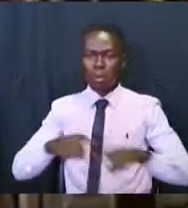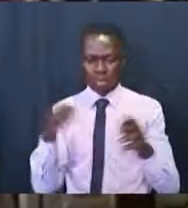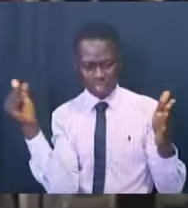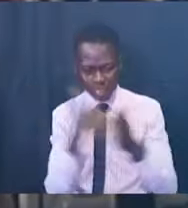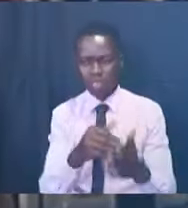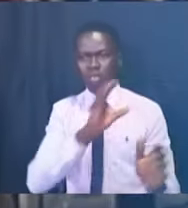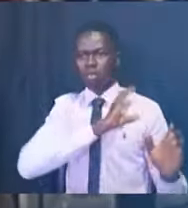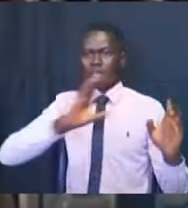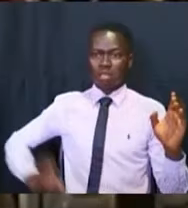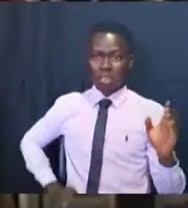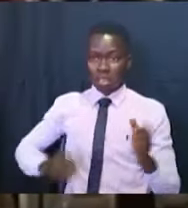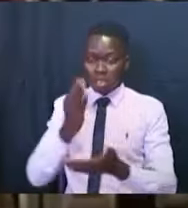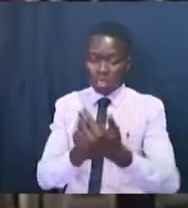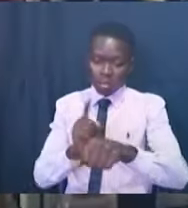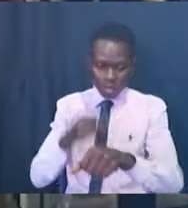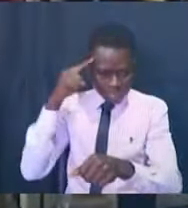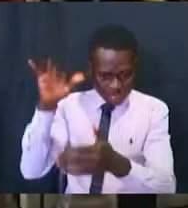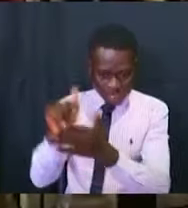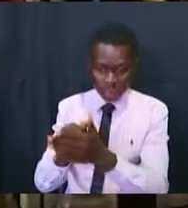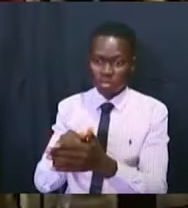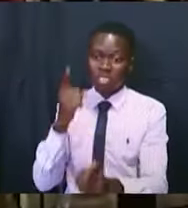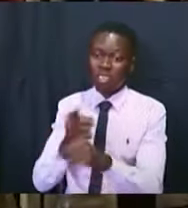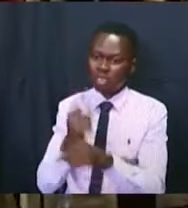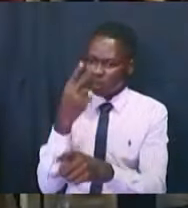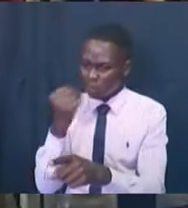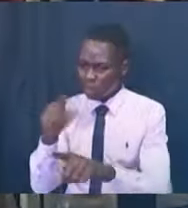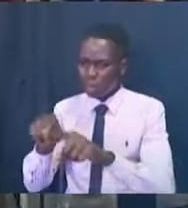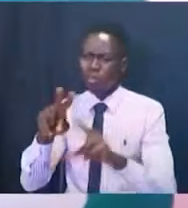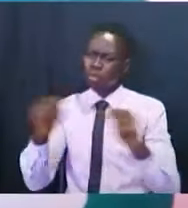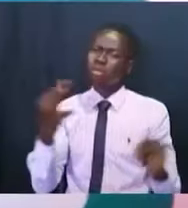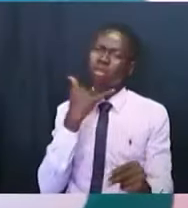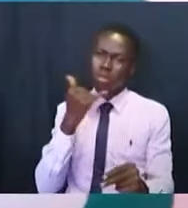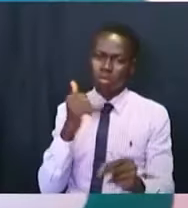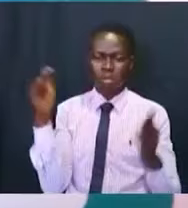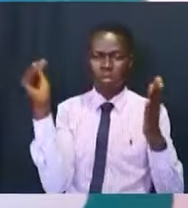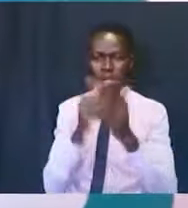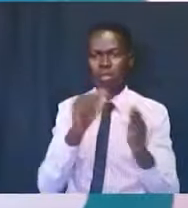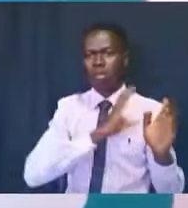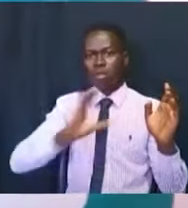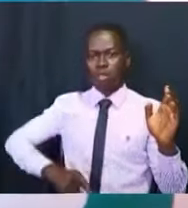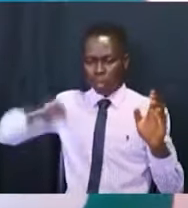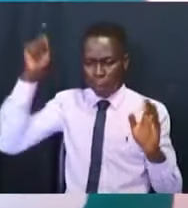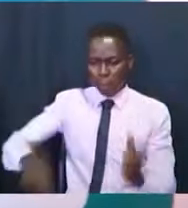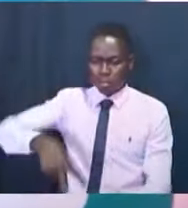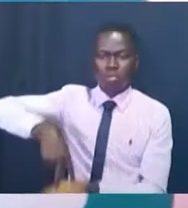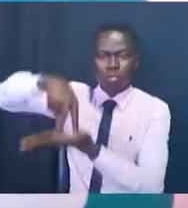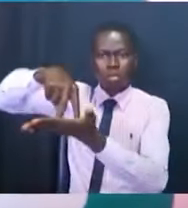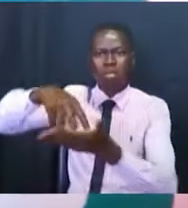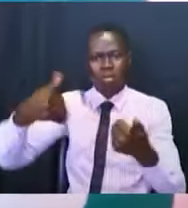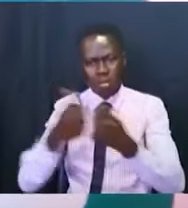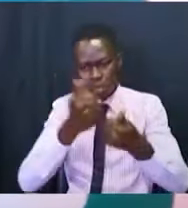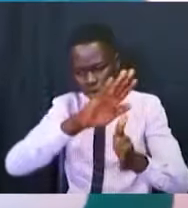are joking, but it is against our Christ. And we need to stand up and then challenge these